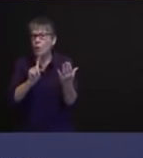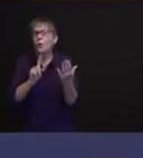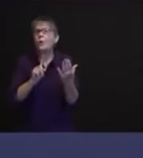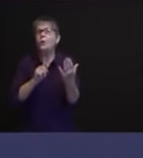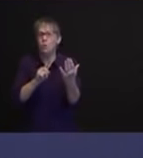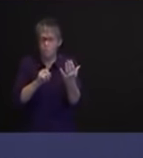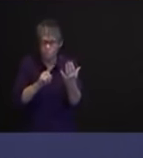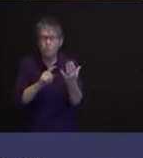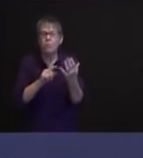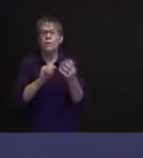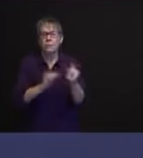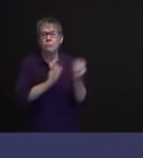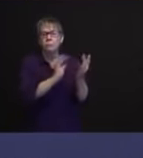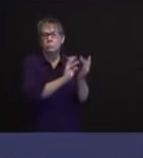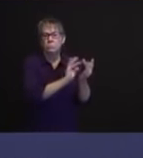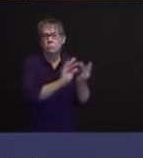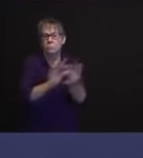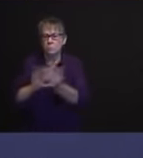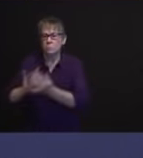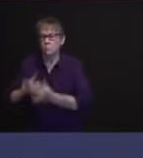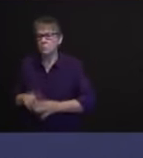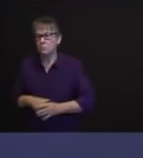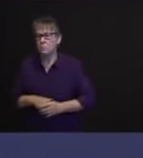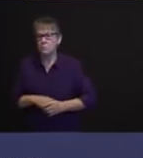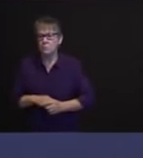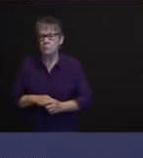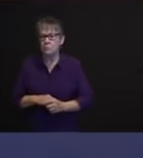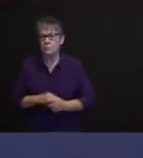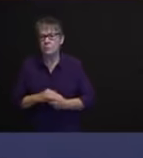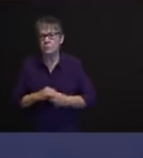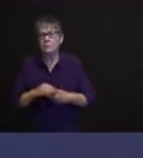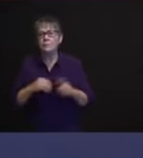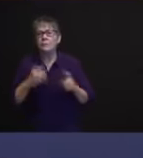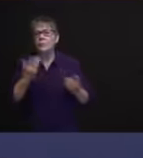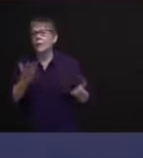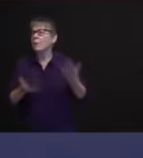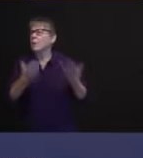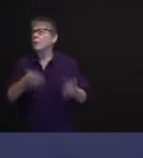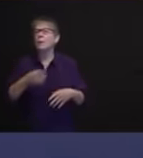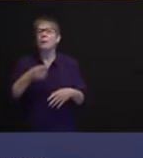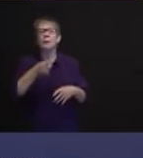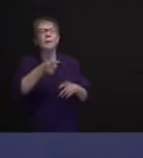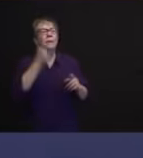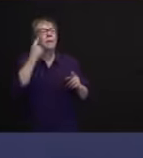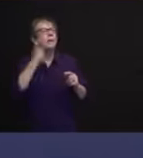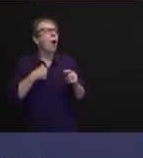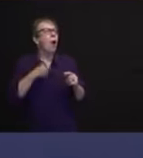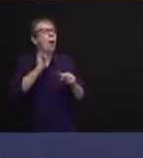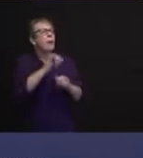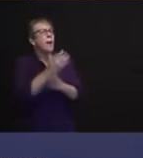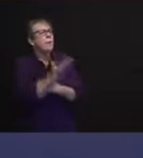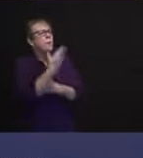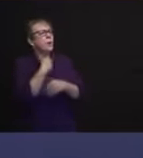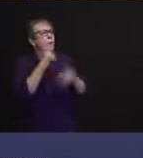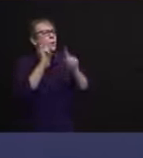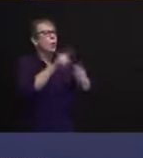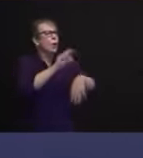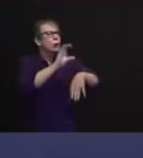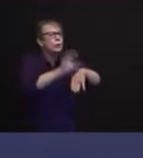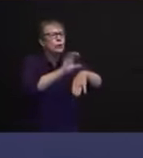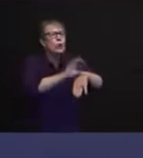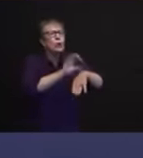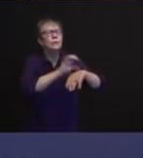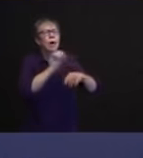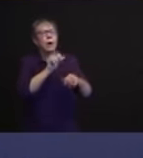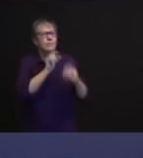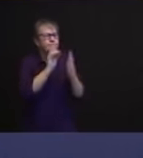at that restaurant. I worshiped on Sunday. I had a meeting at the Rock, whatever it might be.